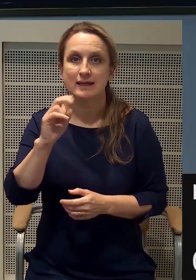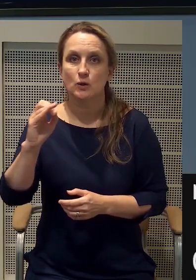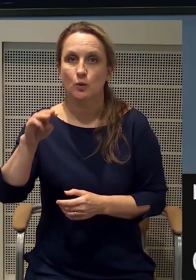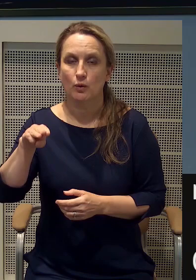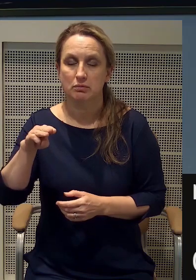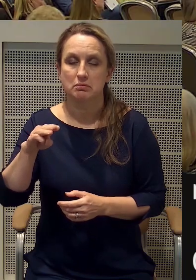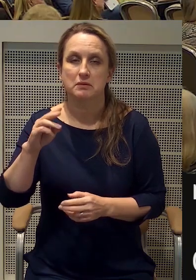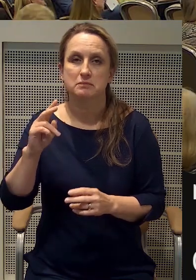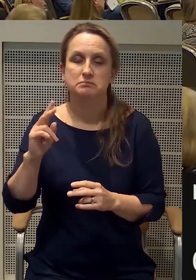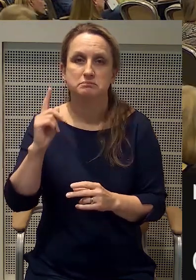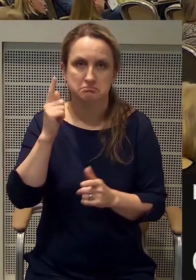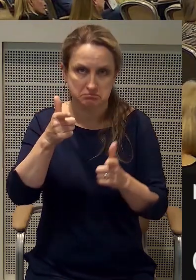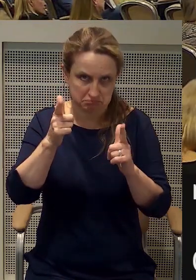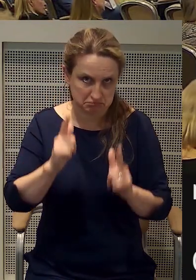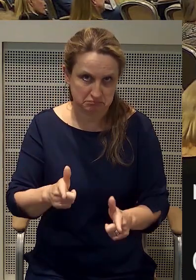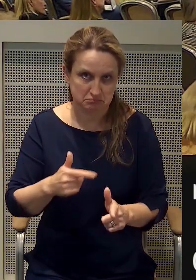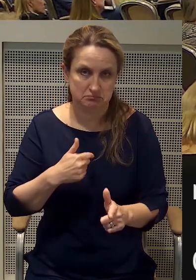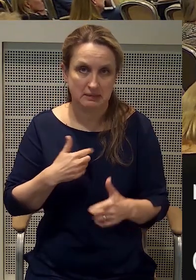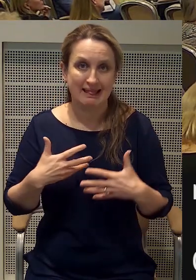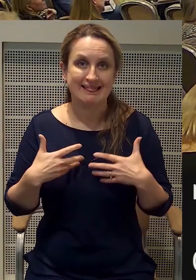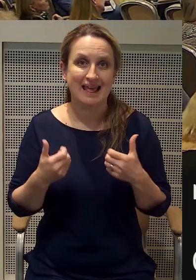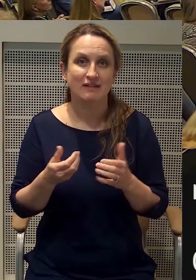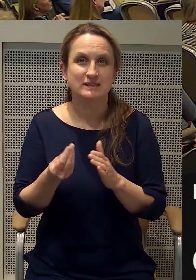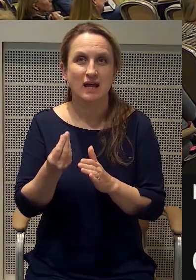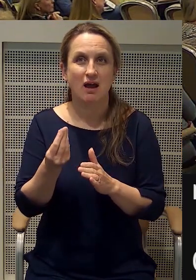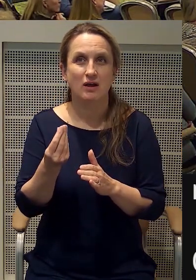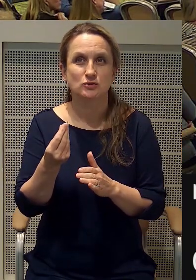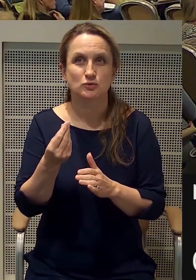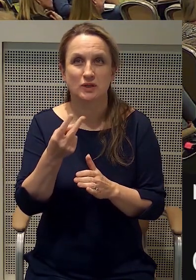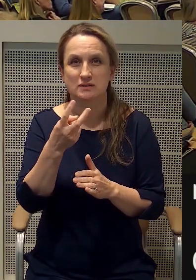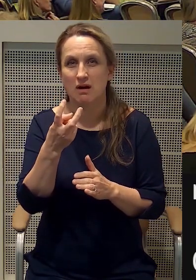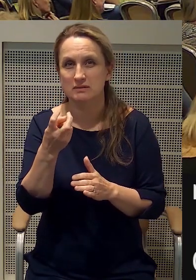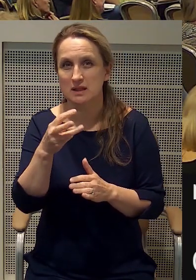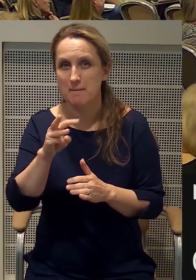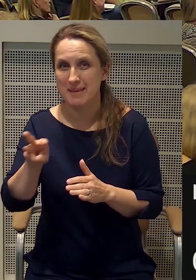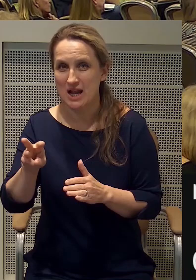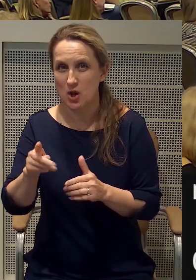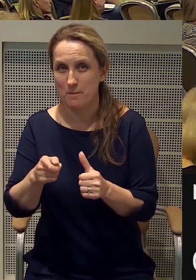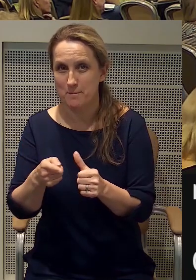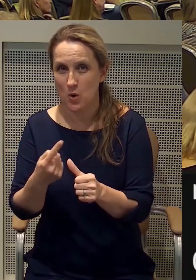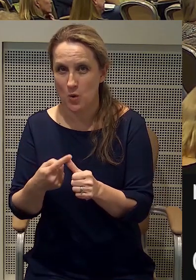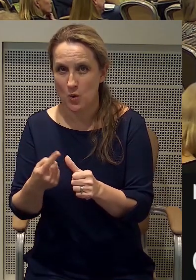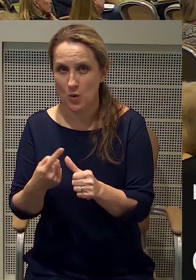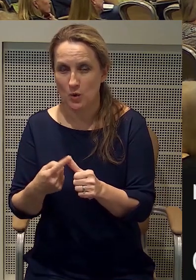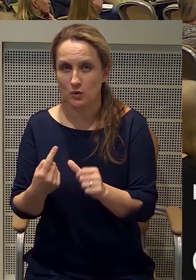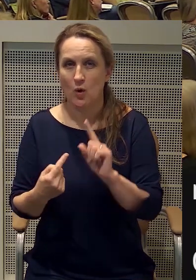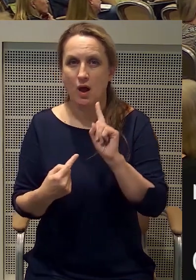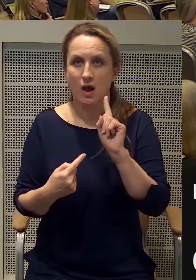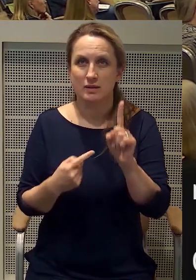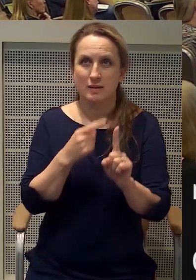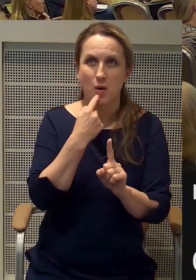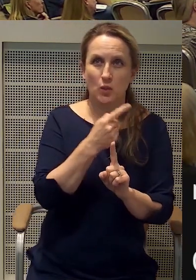I agree with Minister Riina Sikkut that our